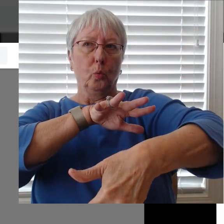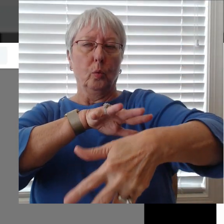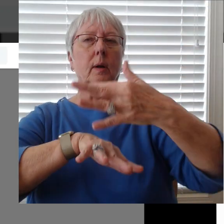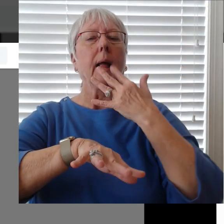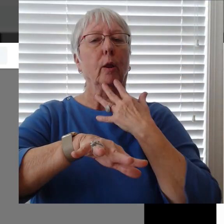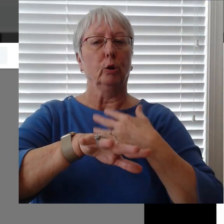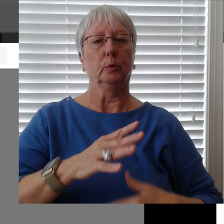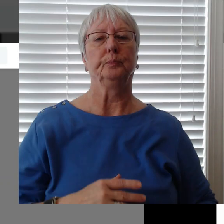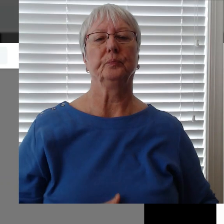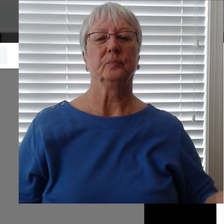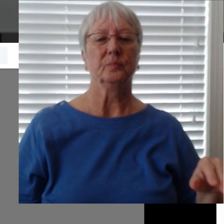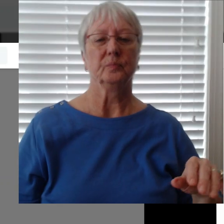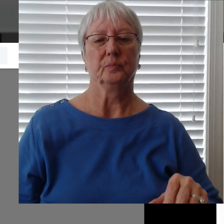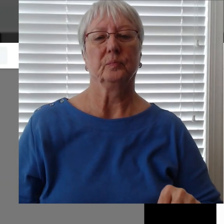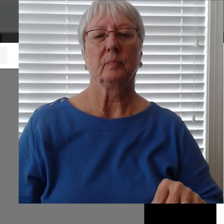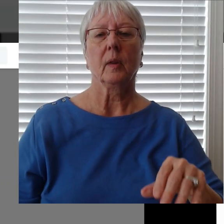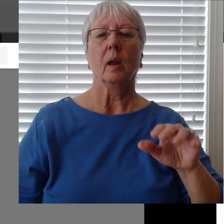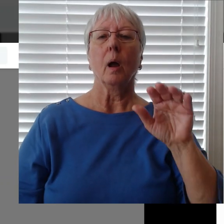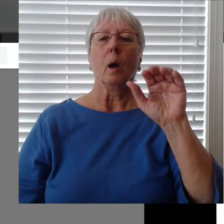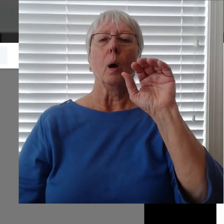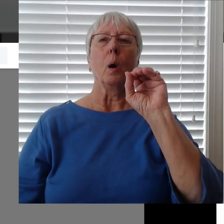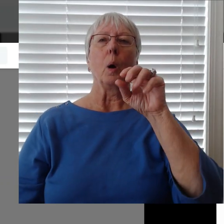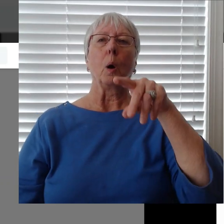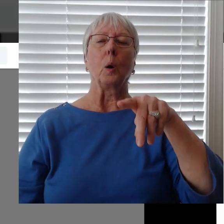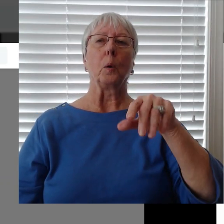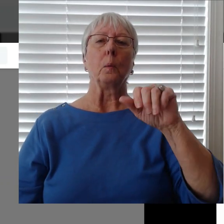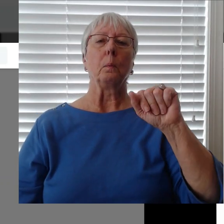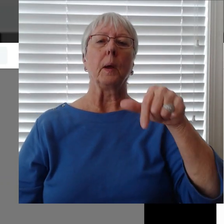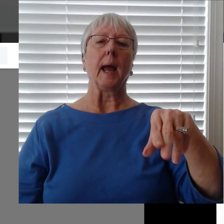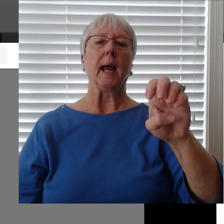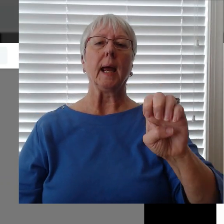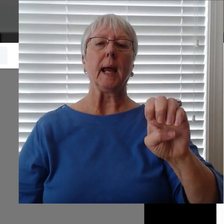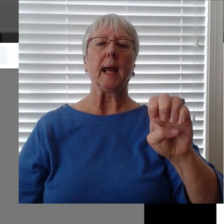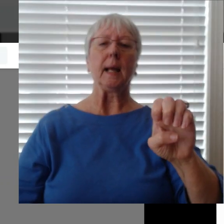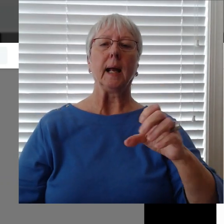Opaque color does not let the light pass through it. Translucent